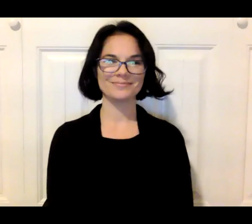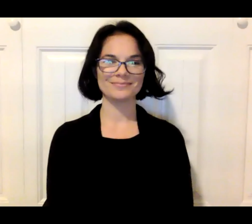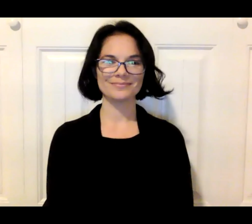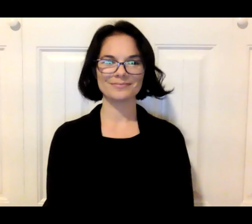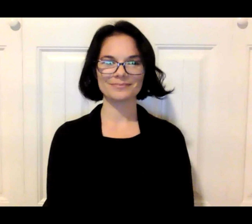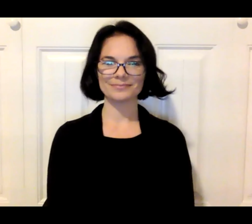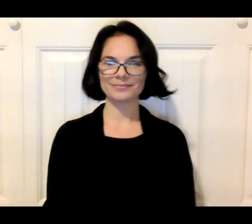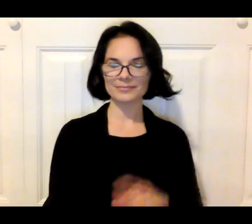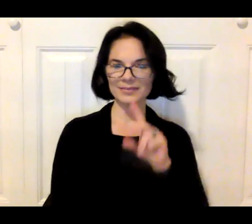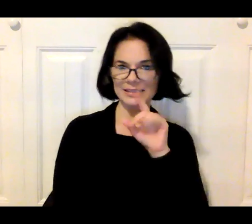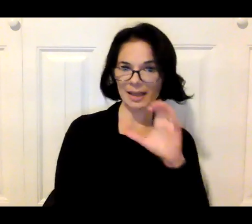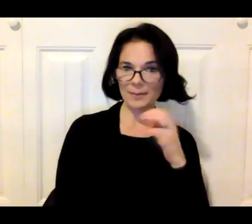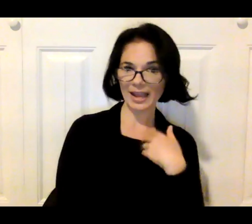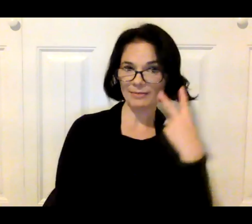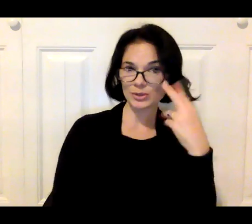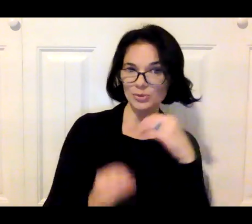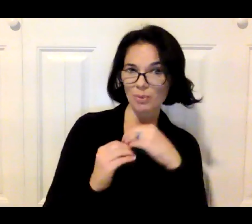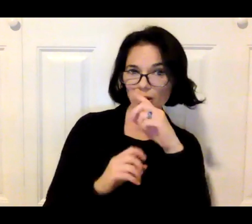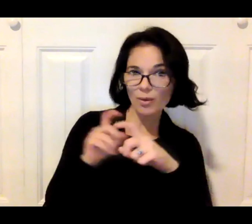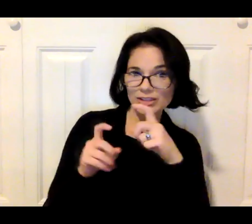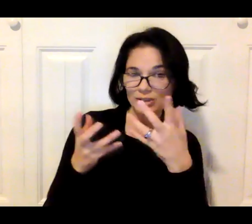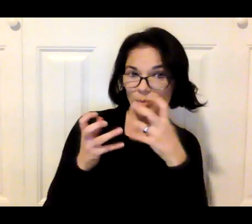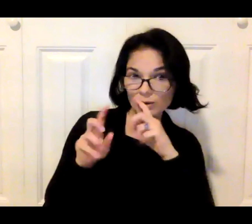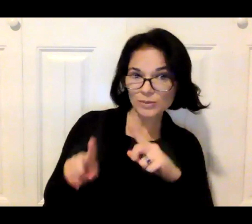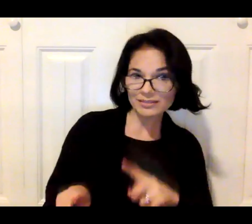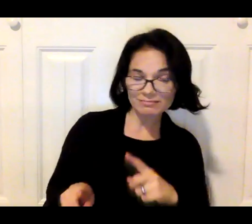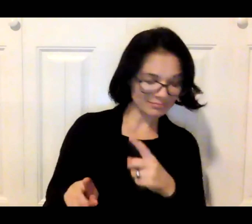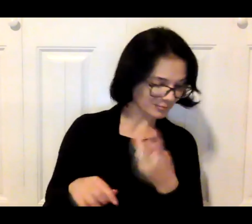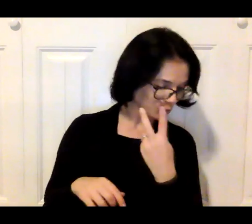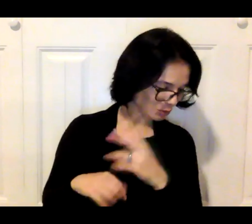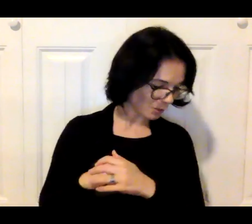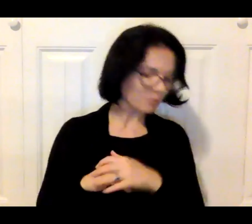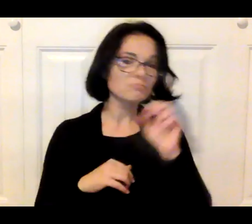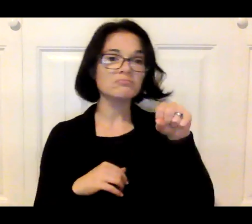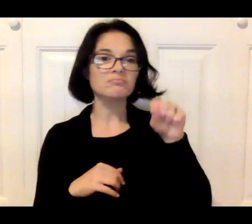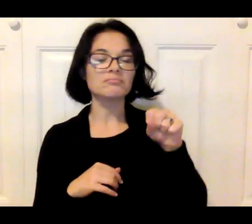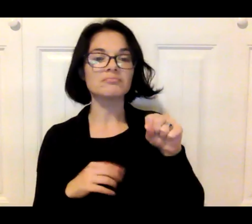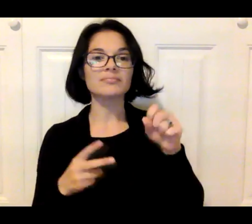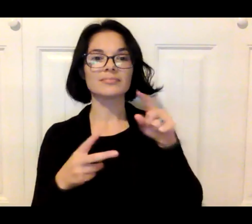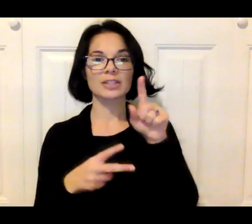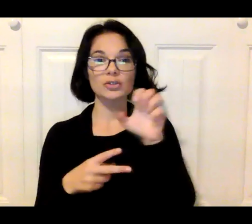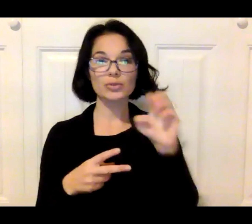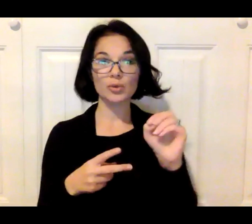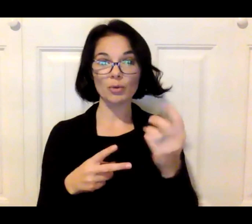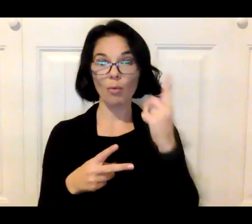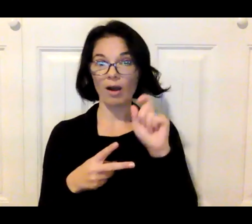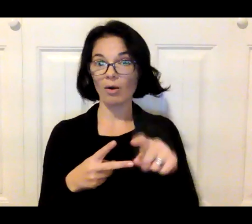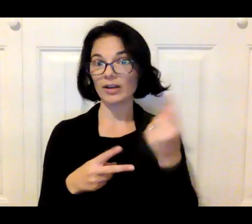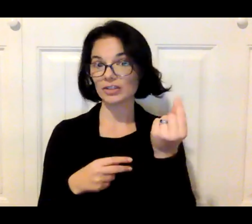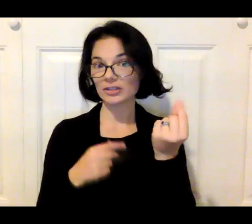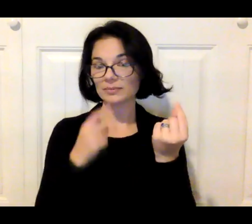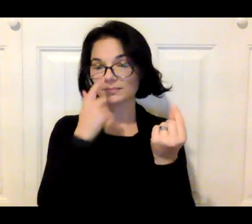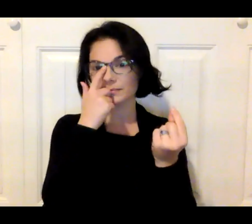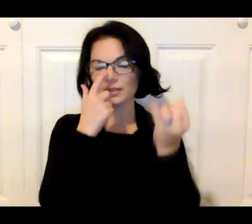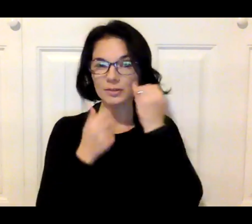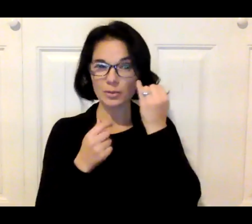Dominic, we have two more questions. Do you want to address that? Oh, yes. Here on Zoom, it says one of them is, if a